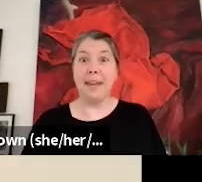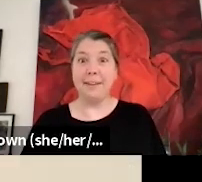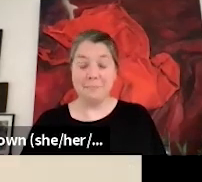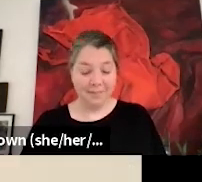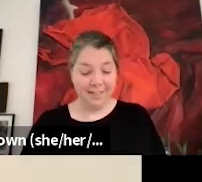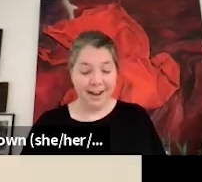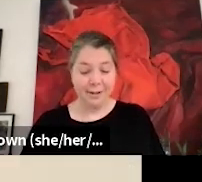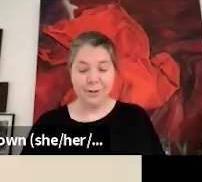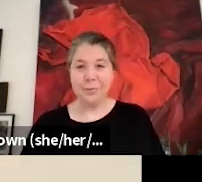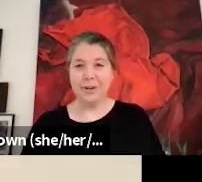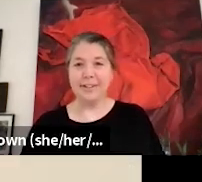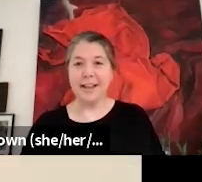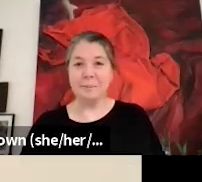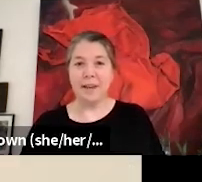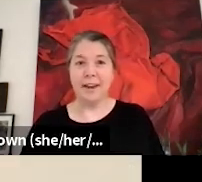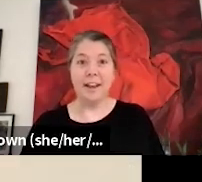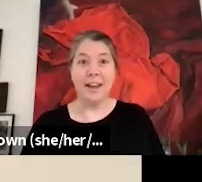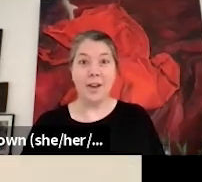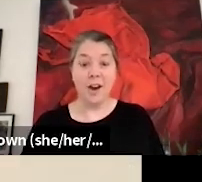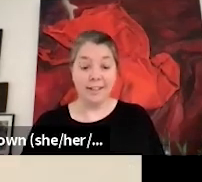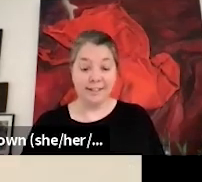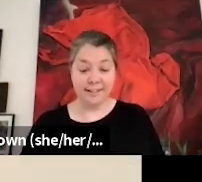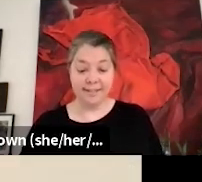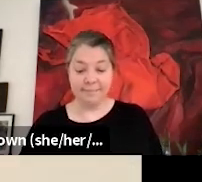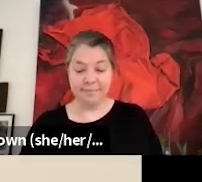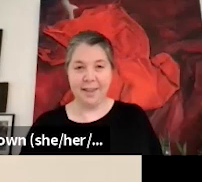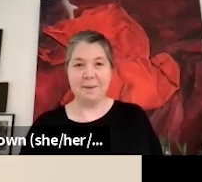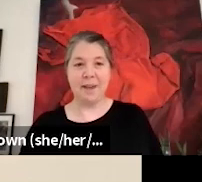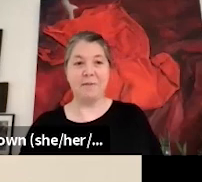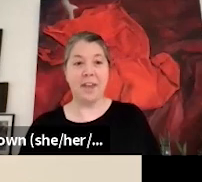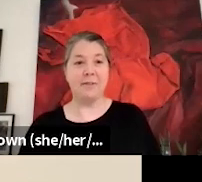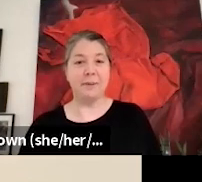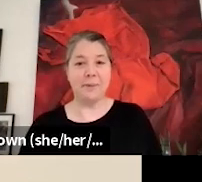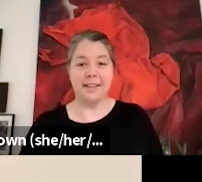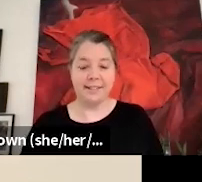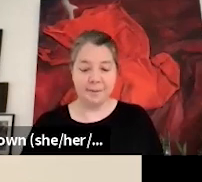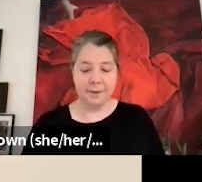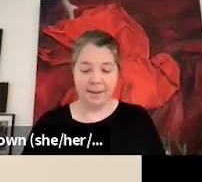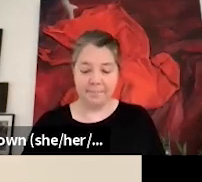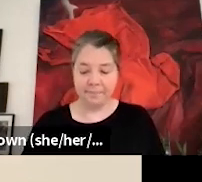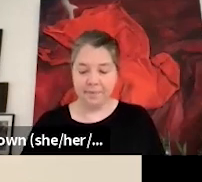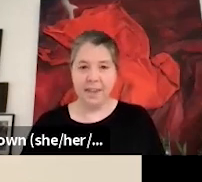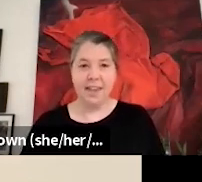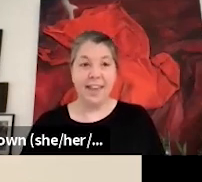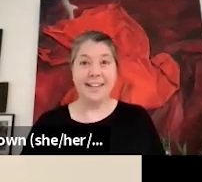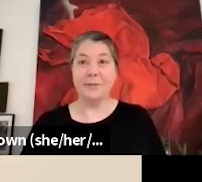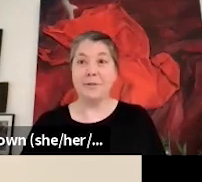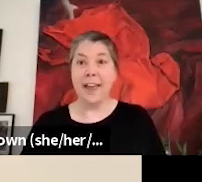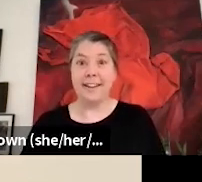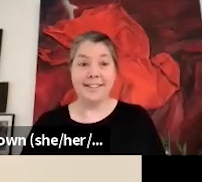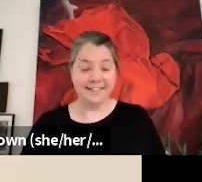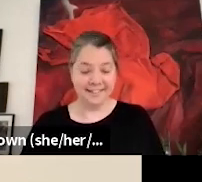For me, the natural world has been a constant, my favorite place to be. It